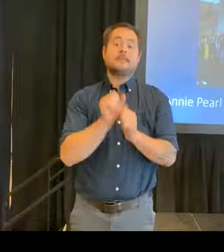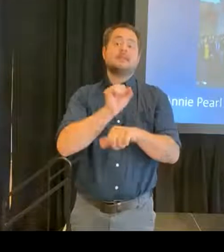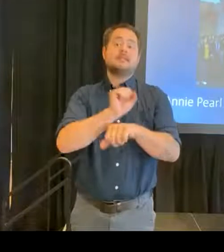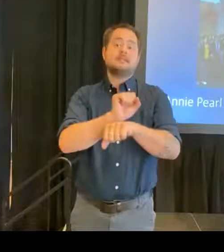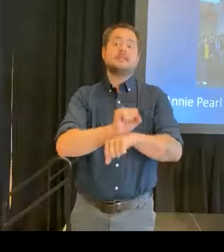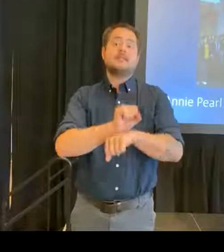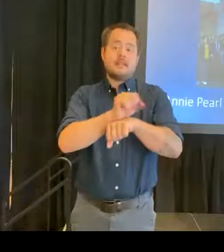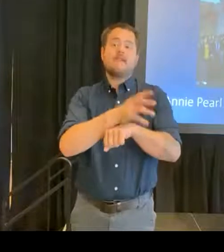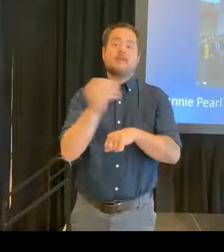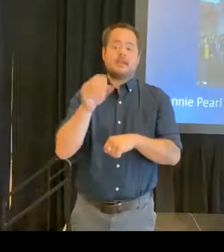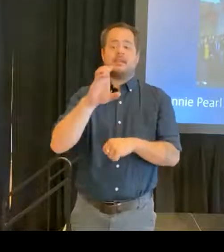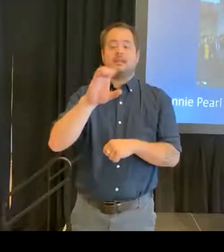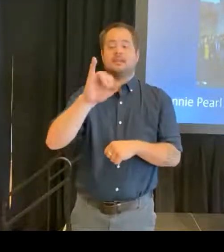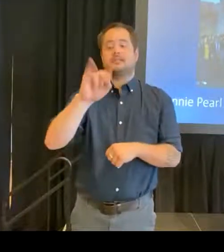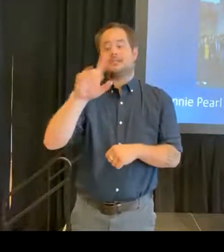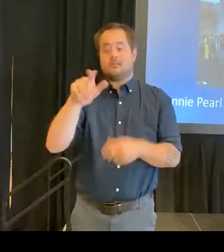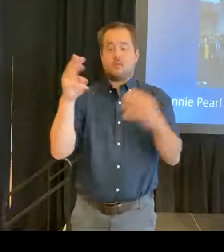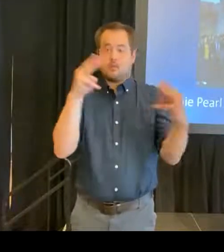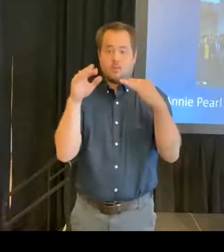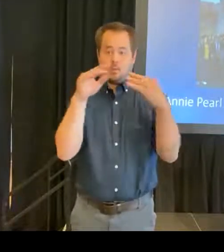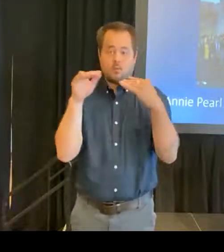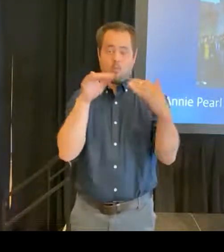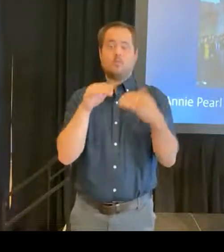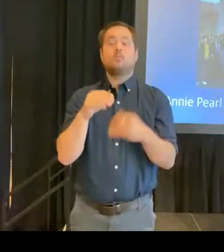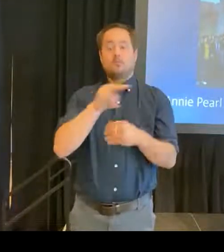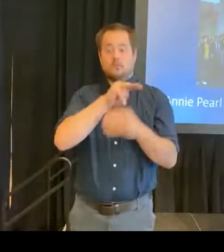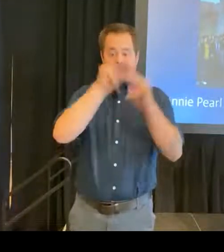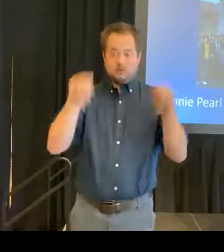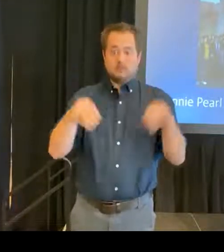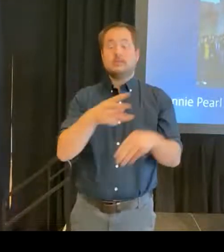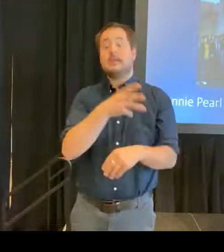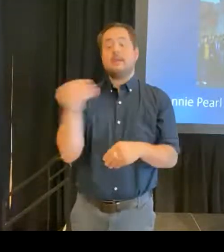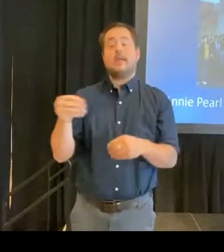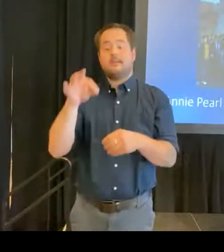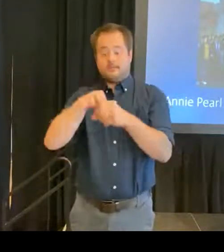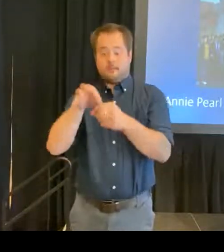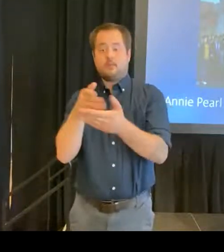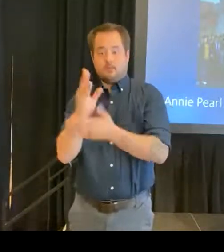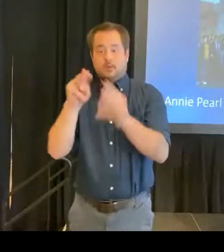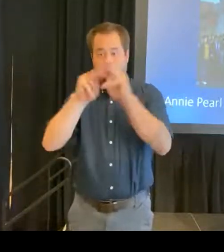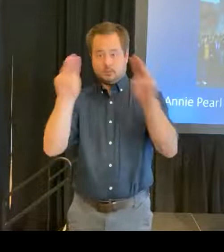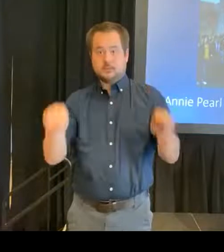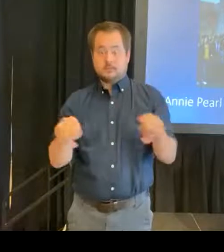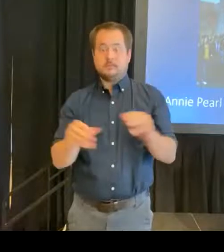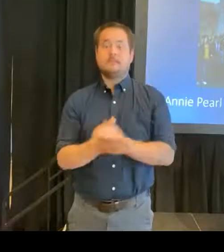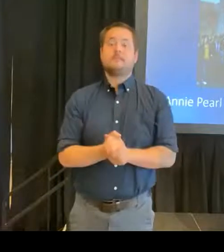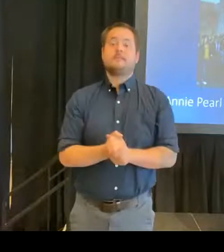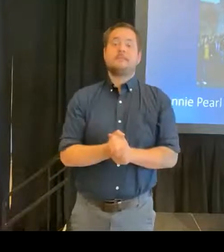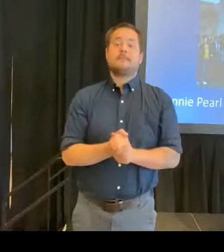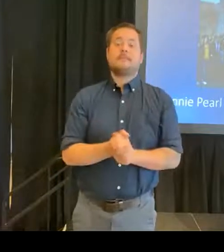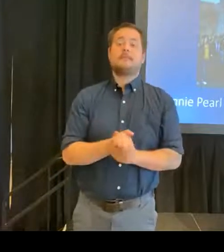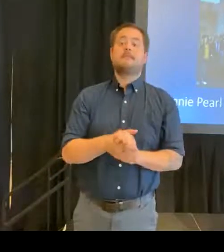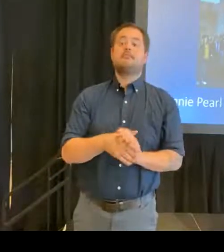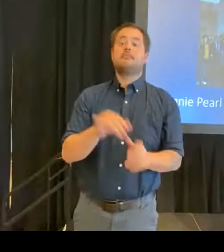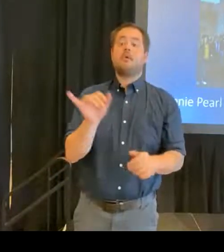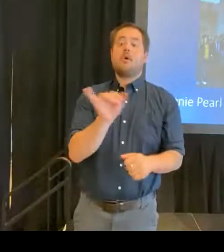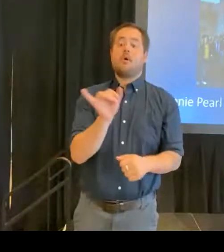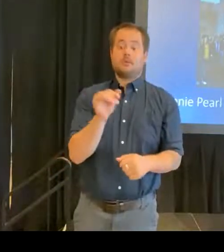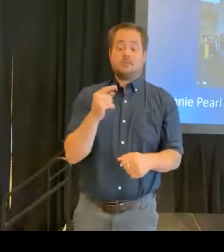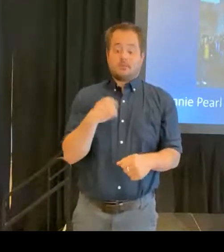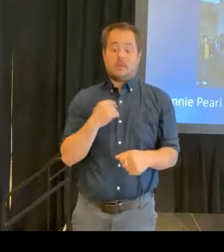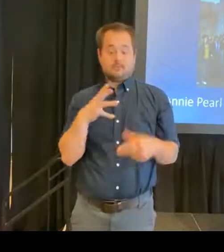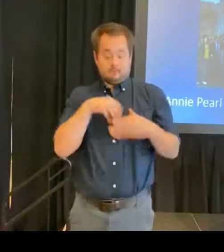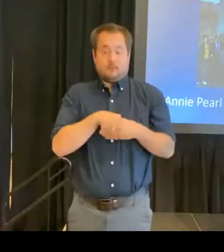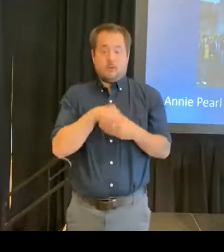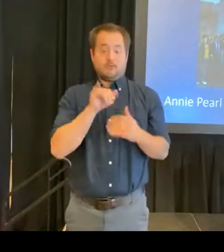Slavery and Civil War Museum there, along with the Voting Rights Museum. And I'm also in the museum there. I'm also